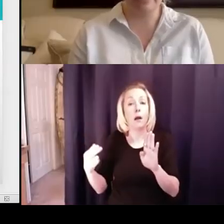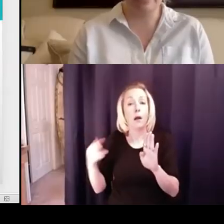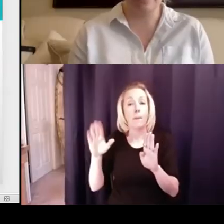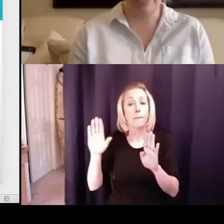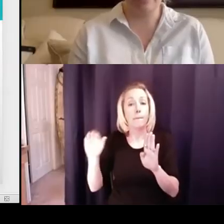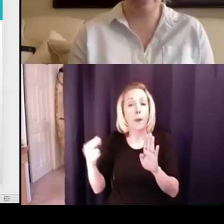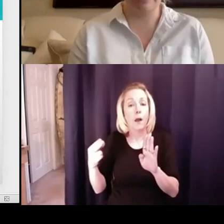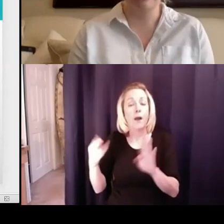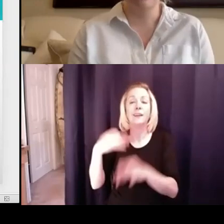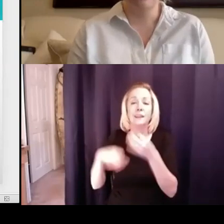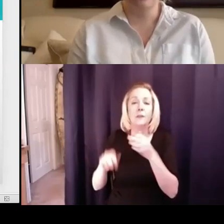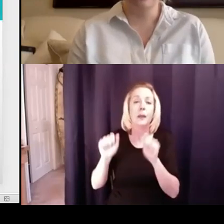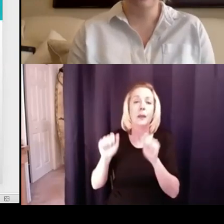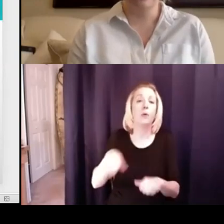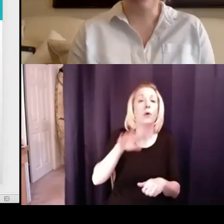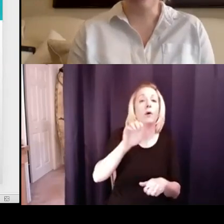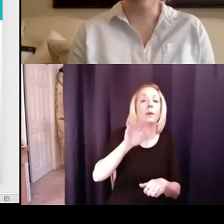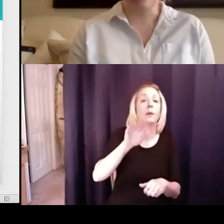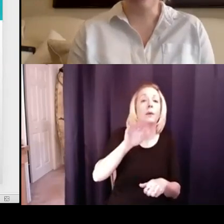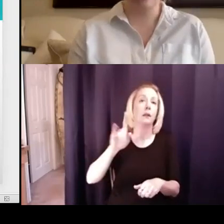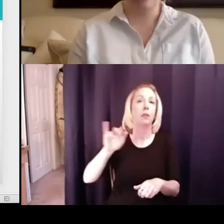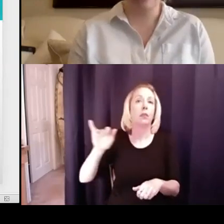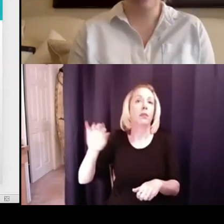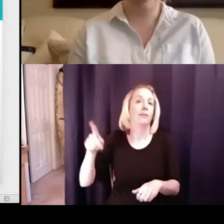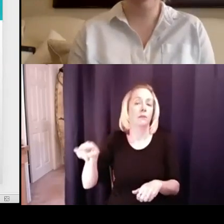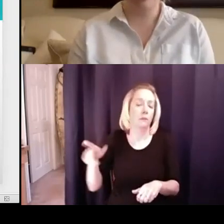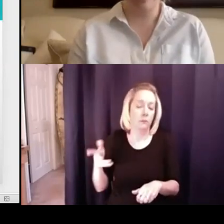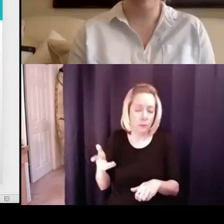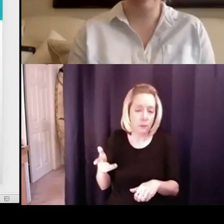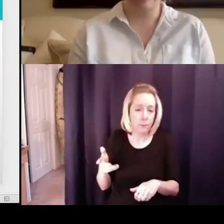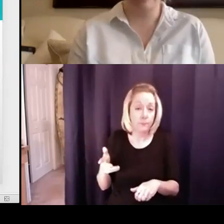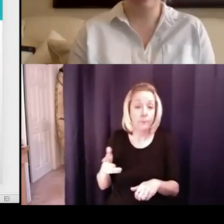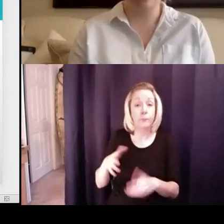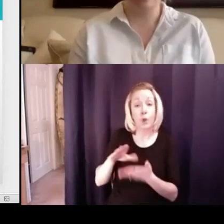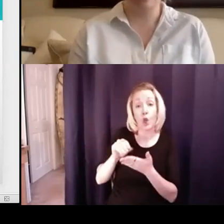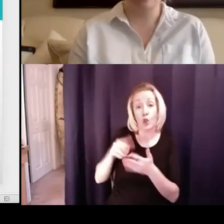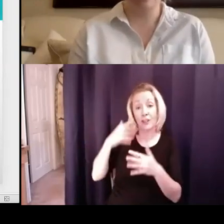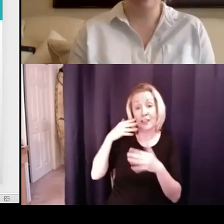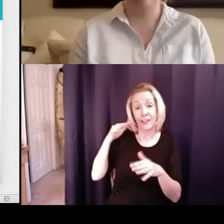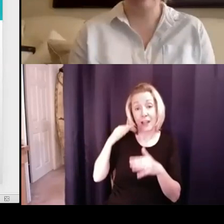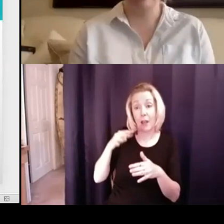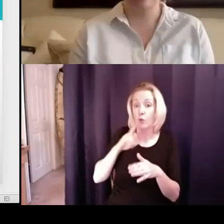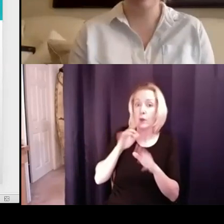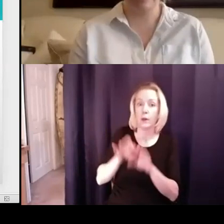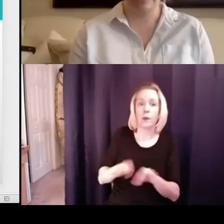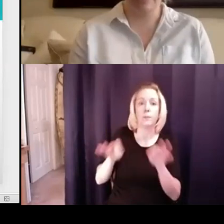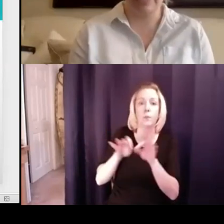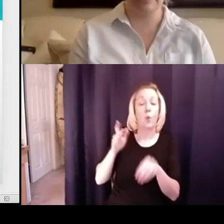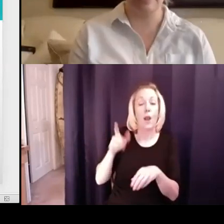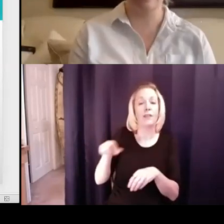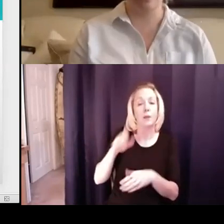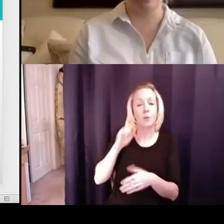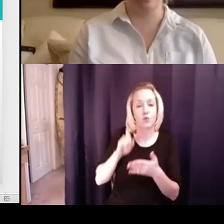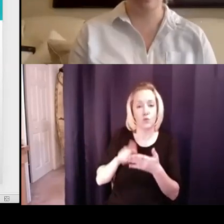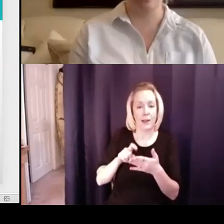26 letters of the alphabet. Learning the sounds of letters is especially important for helping individuals with CVI recognize the beginning or ending